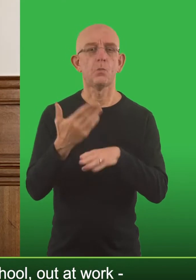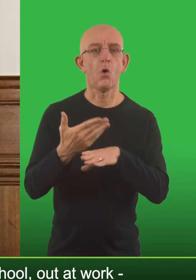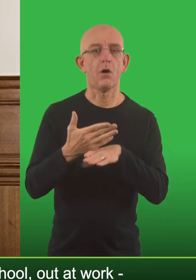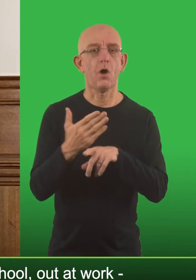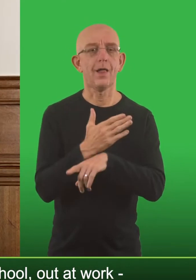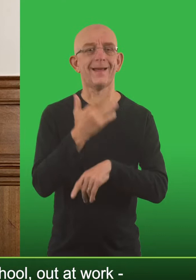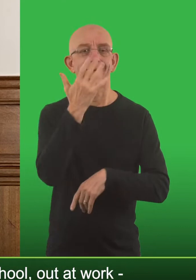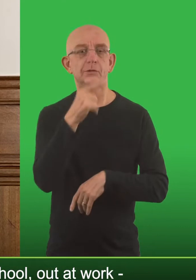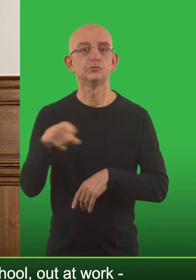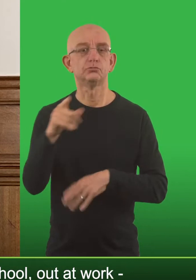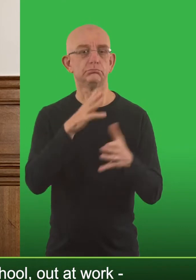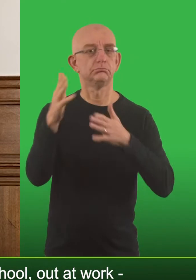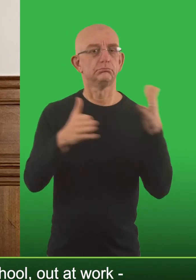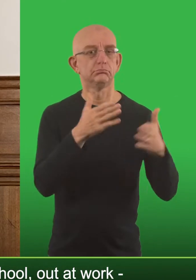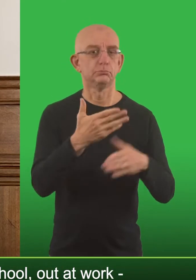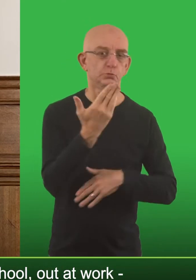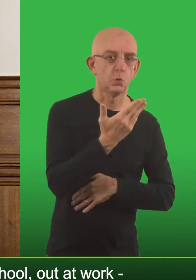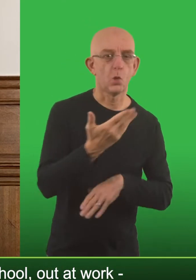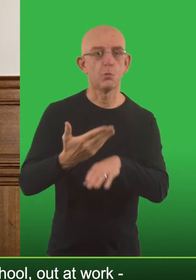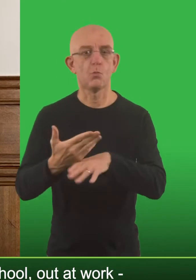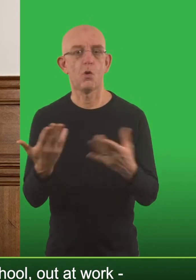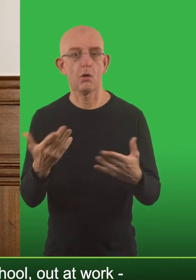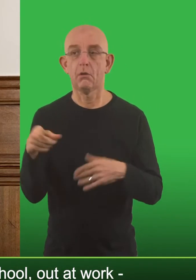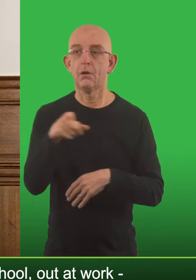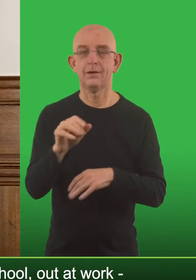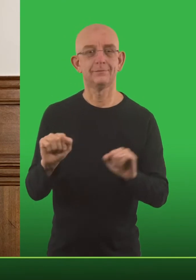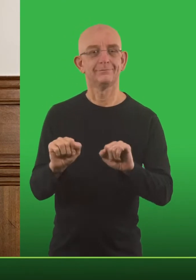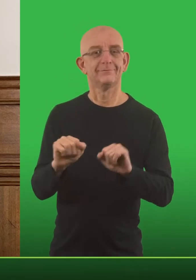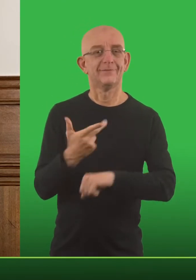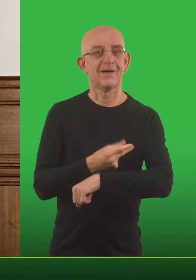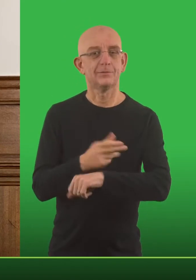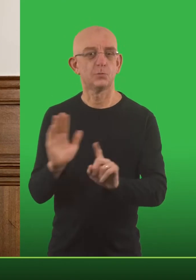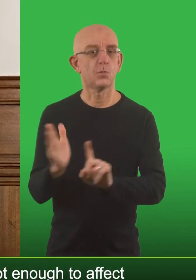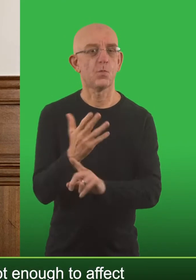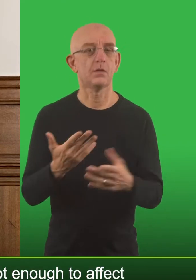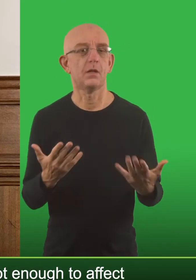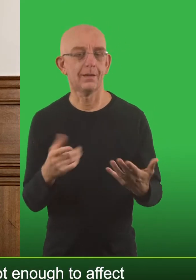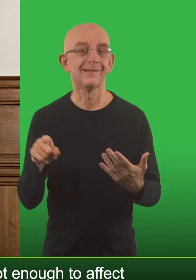out and about most, out at school, out at work, and are the least vaccinated.